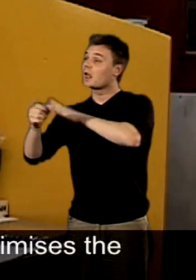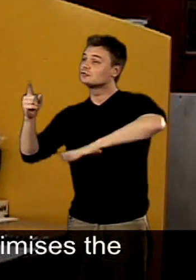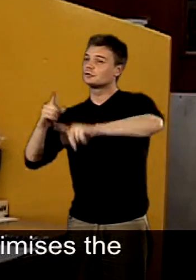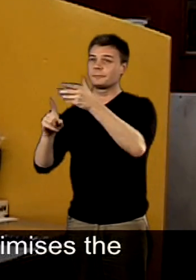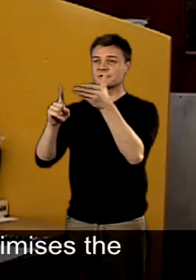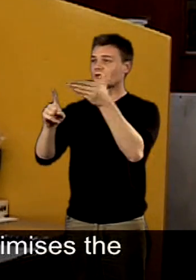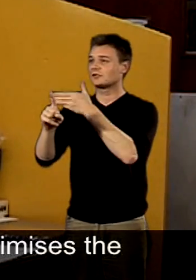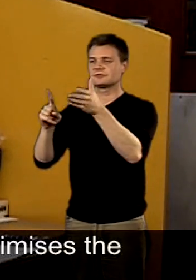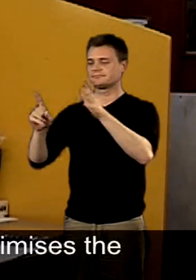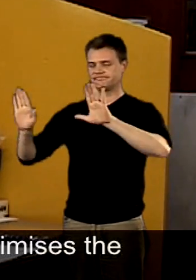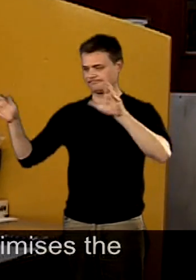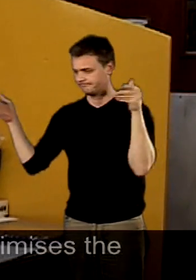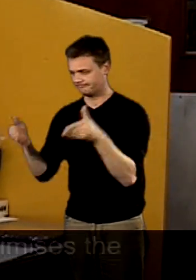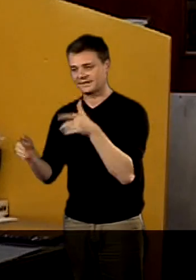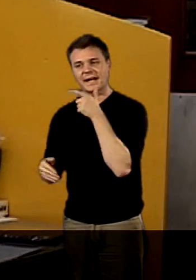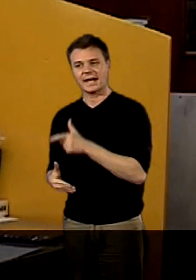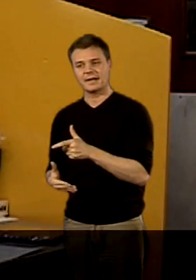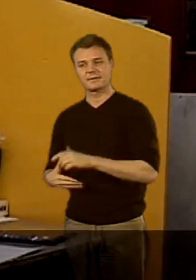classroom.